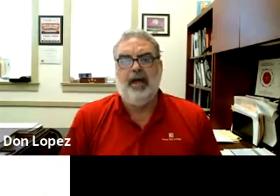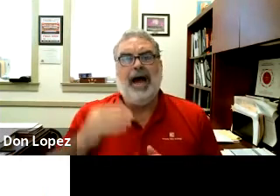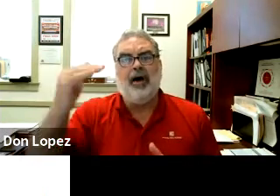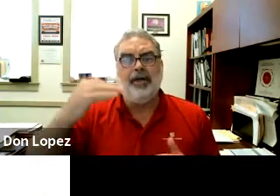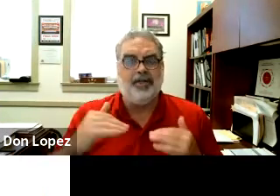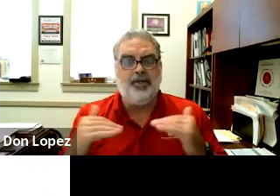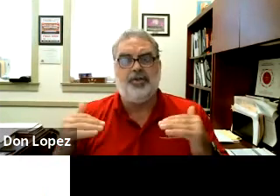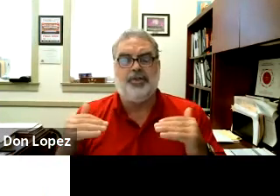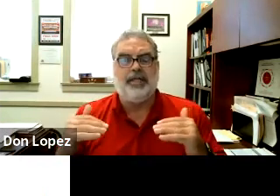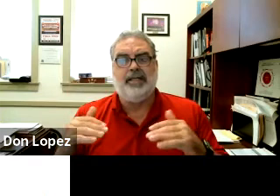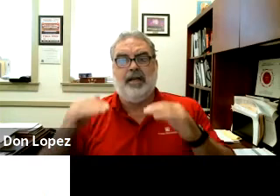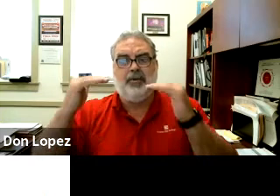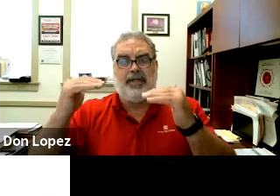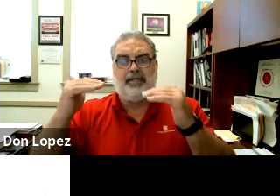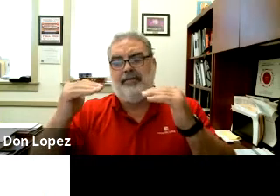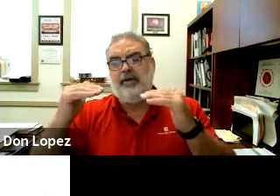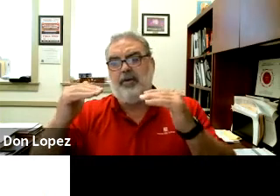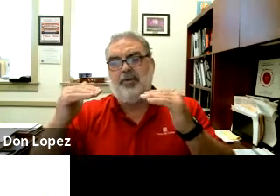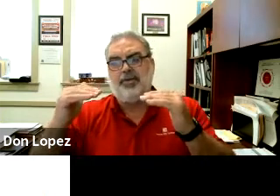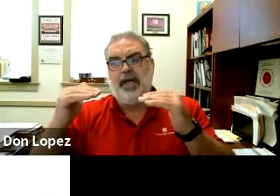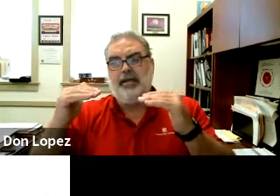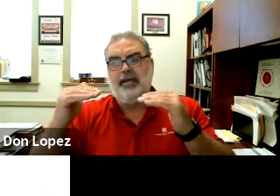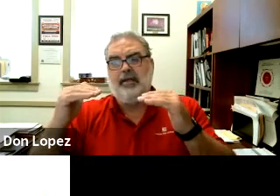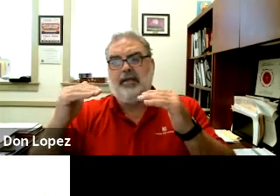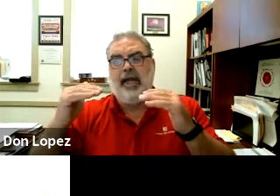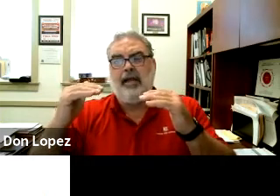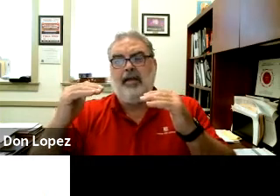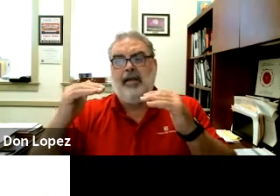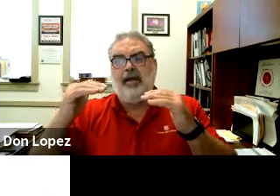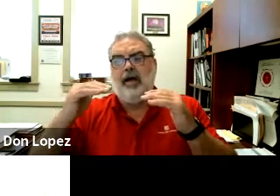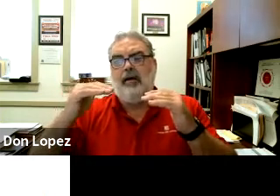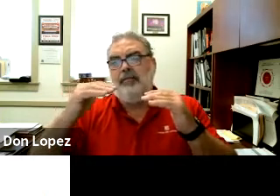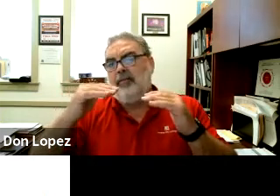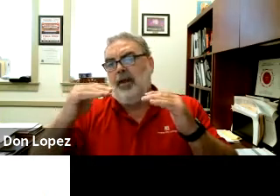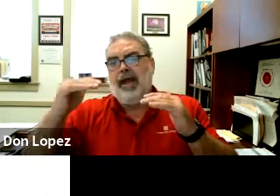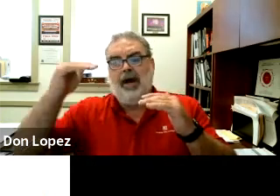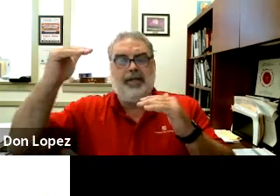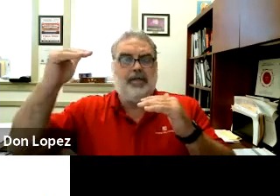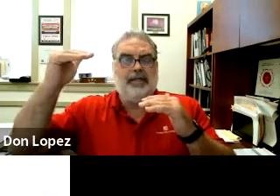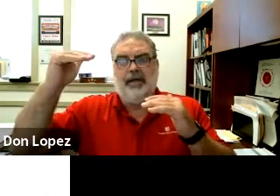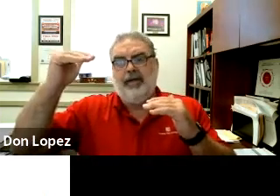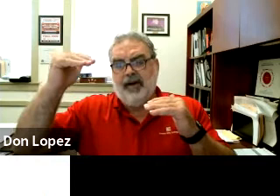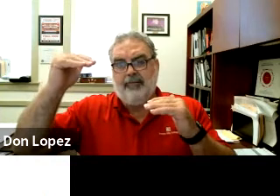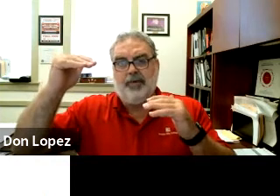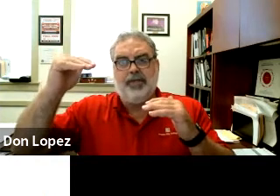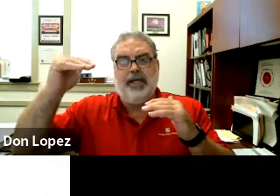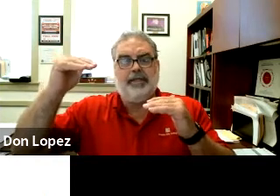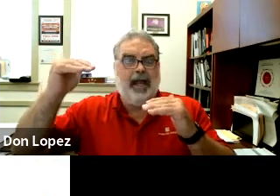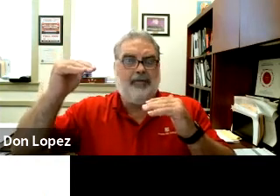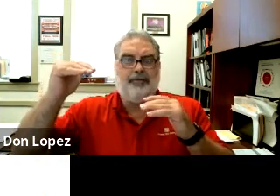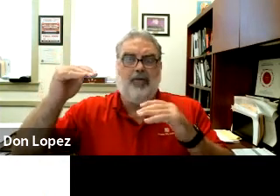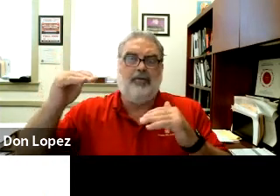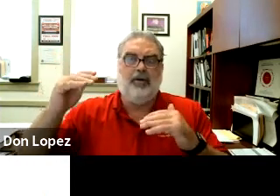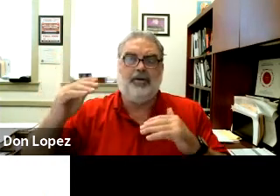right? Our institutional set standard was at 71%. And you know, now it's at 75%